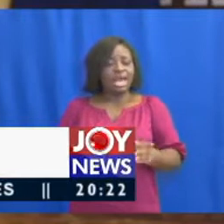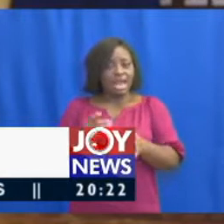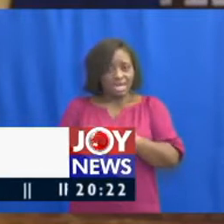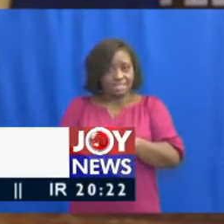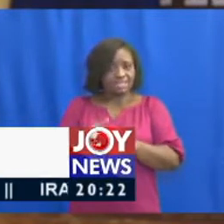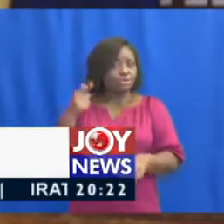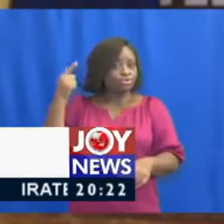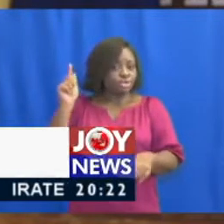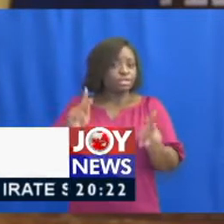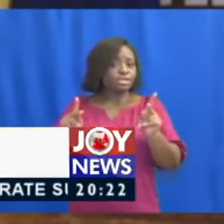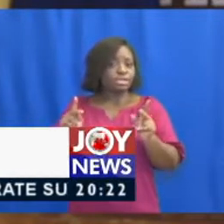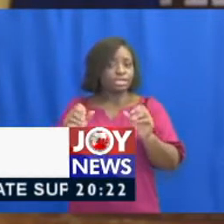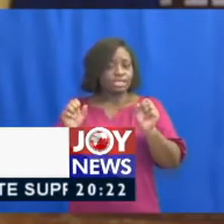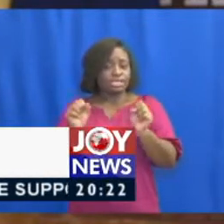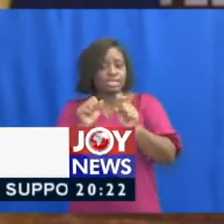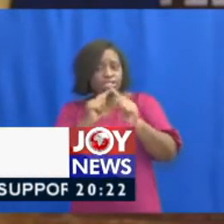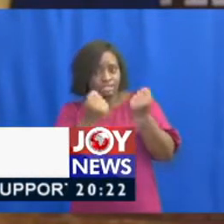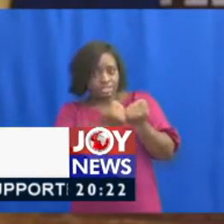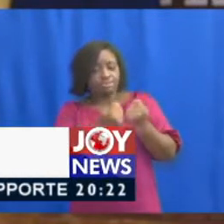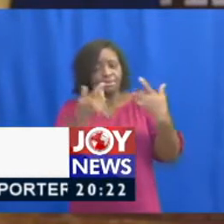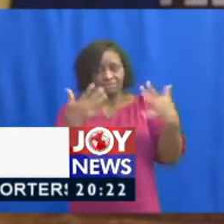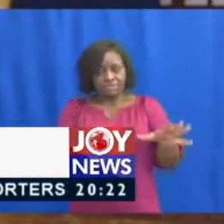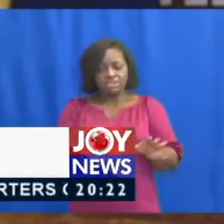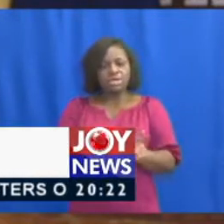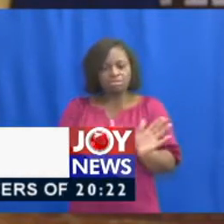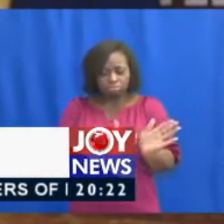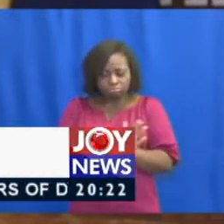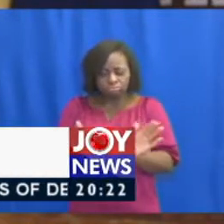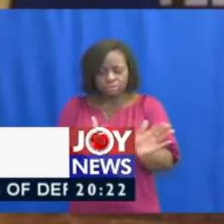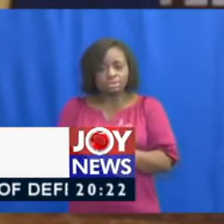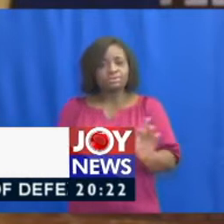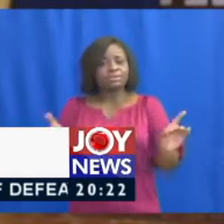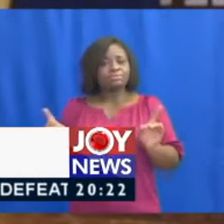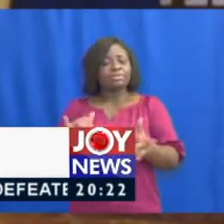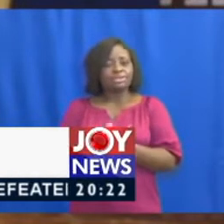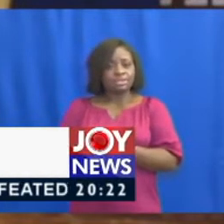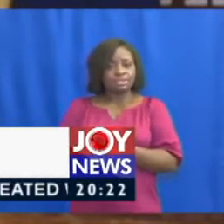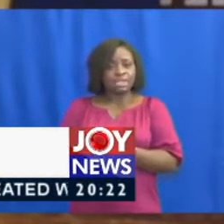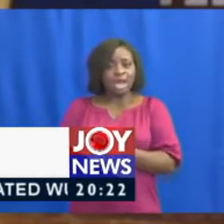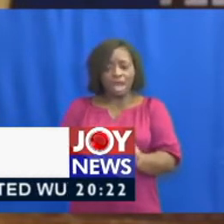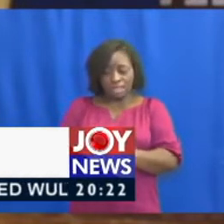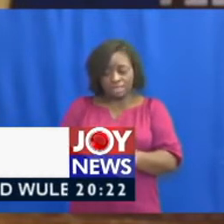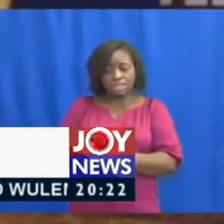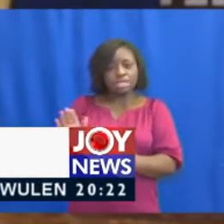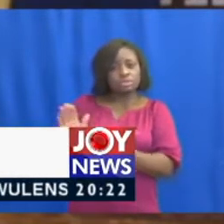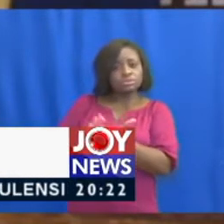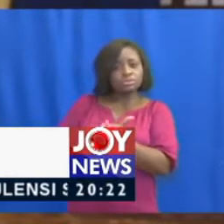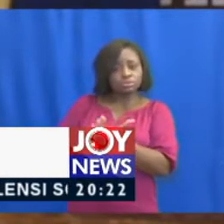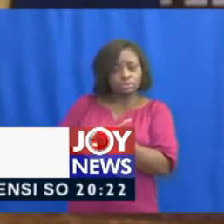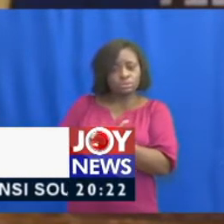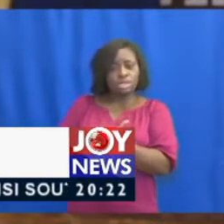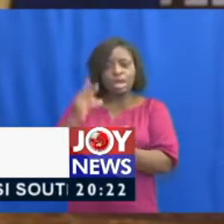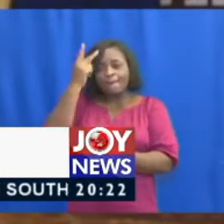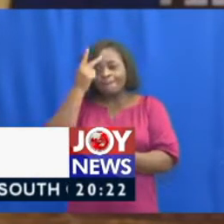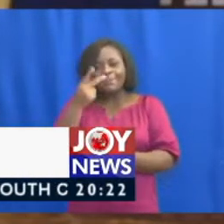a year. Then she say, yeah, yeah, and they say, and Mara Wari was school. I will